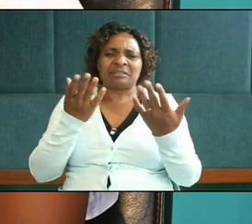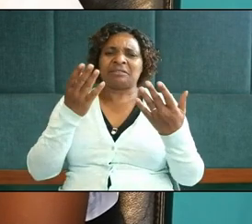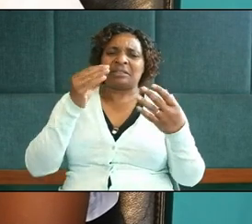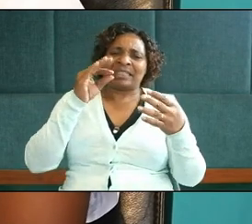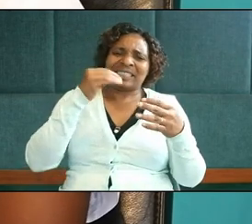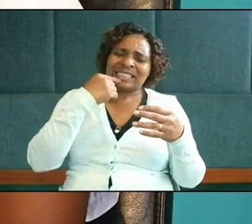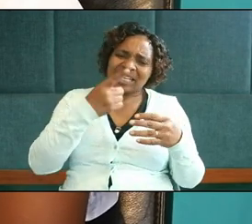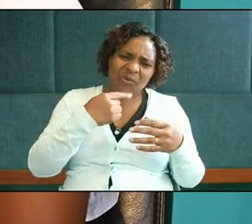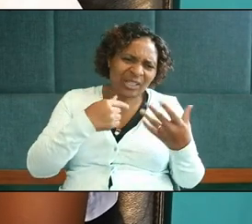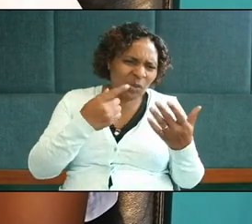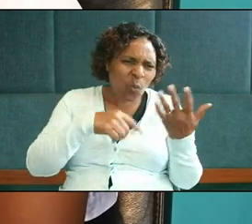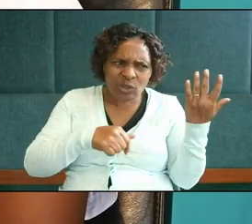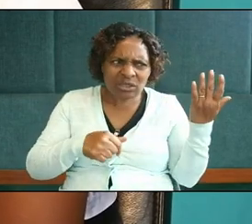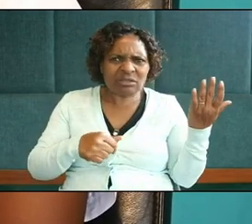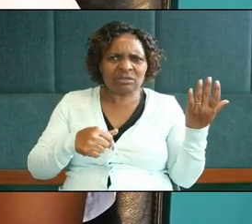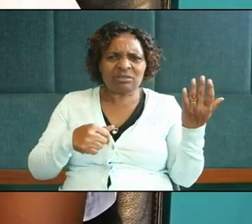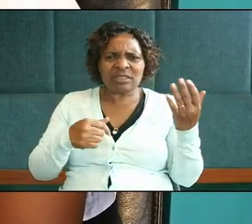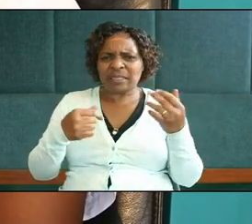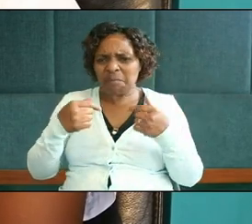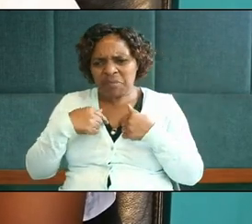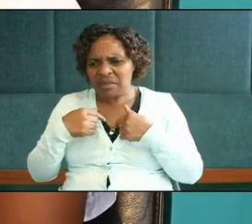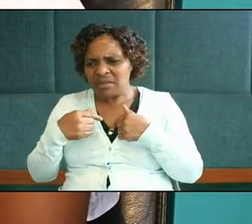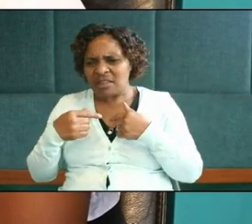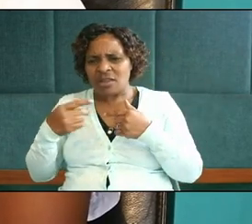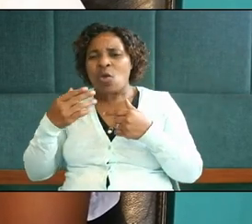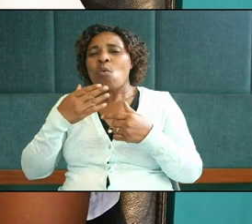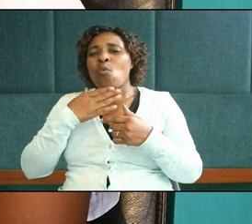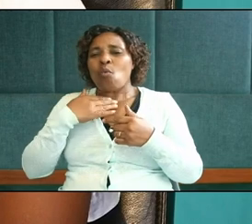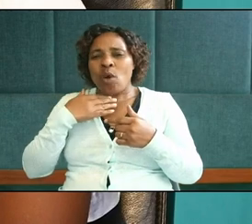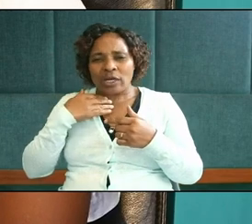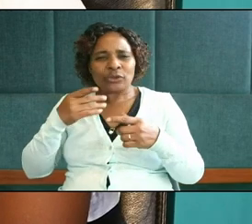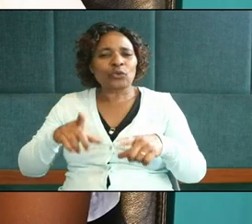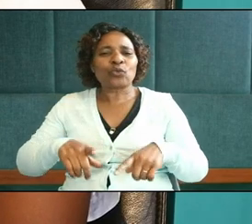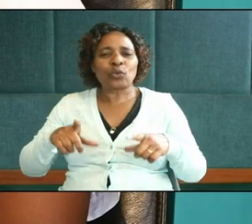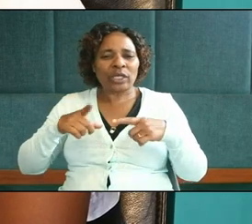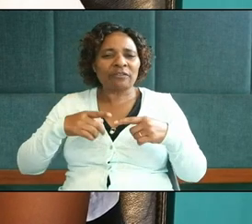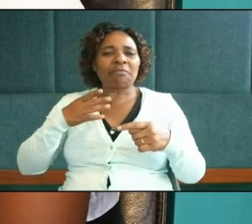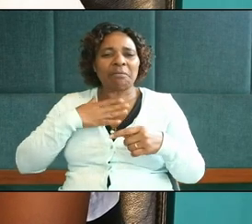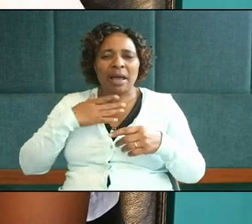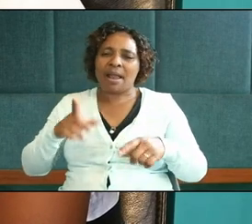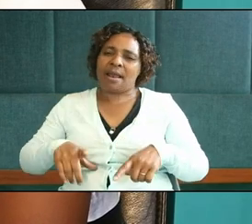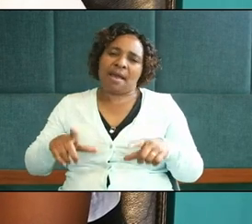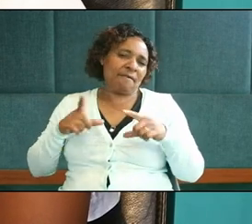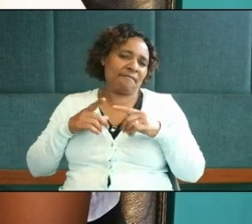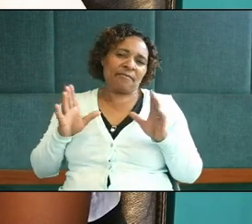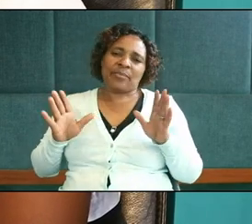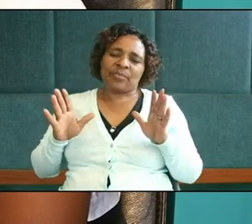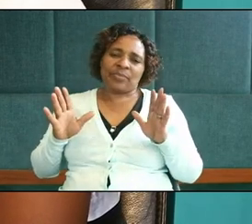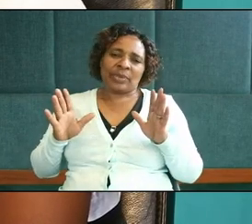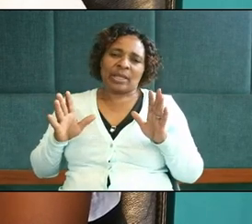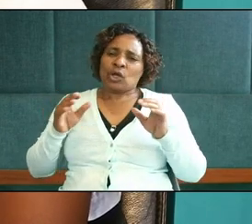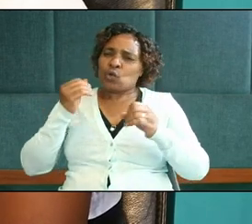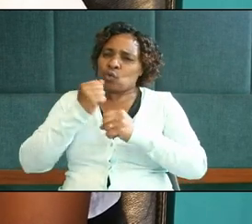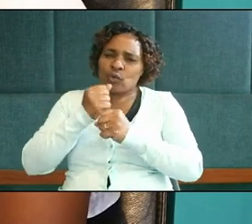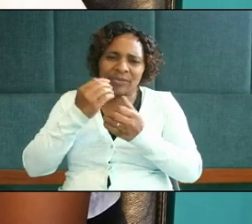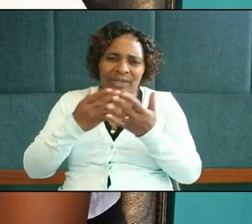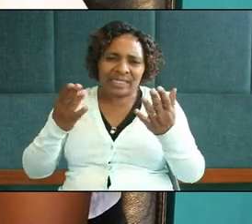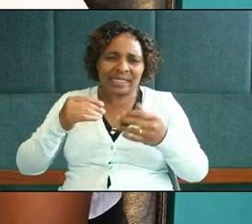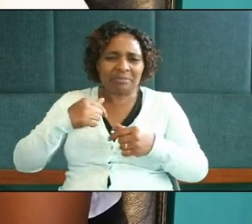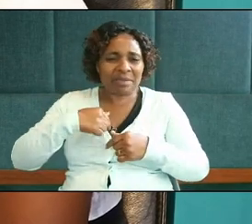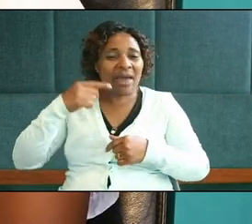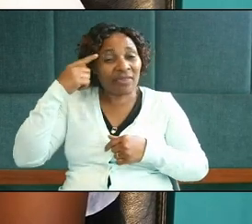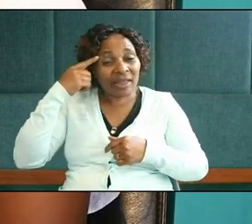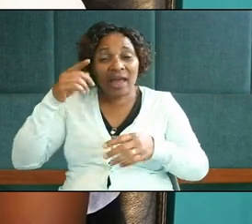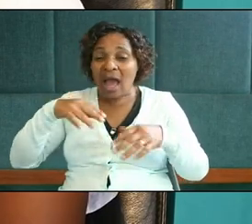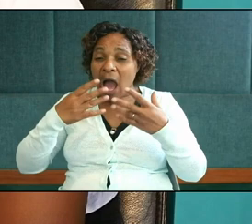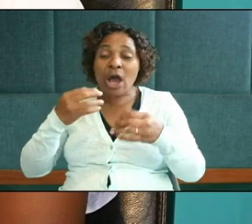And they're like, you know what? I want to live my life. Right. I want to do things how I think I should